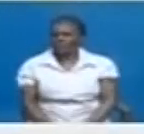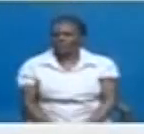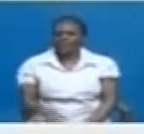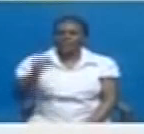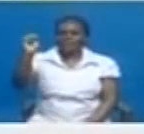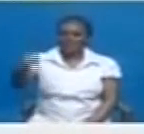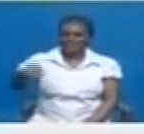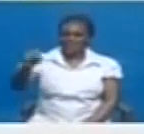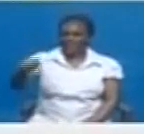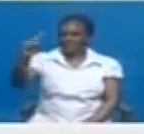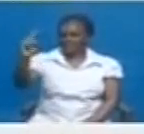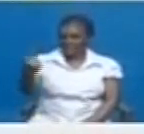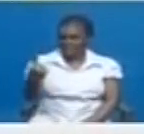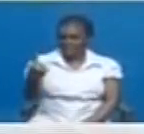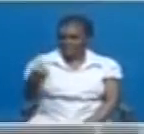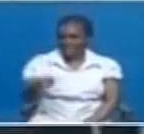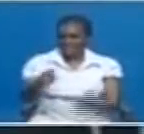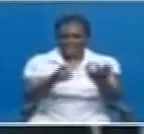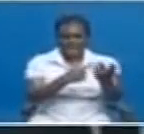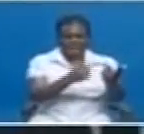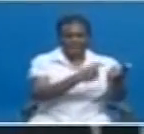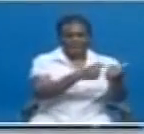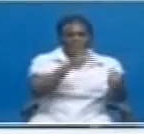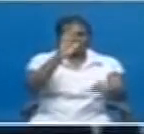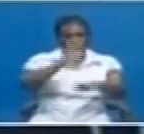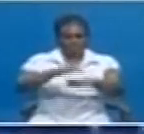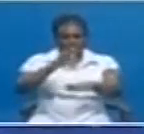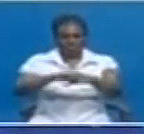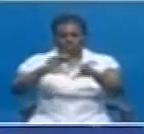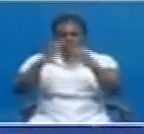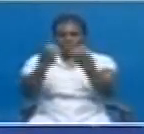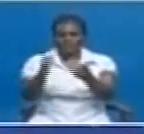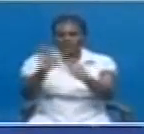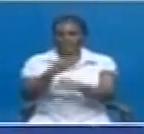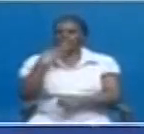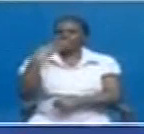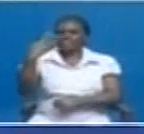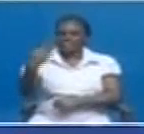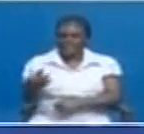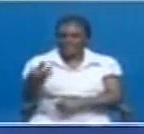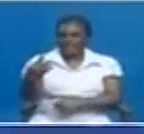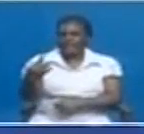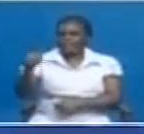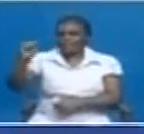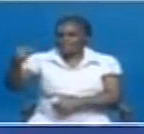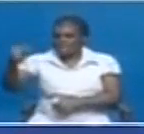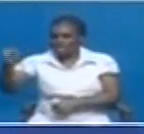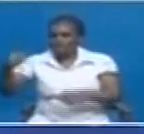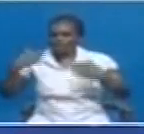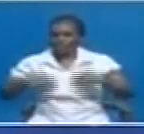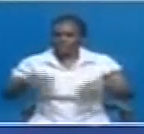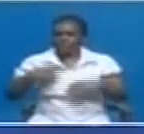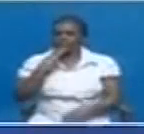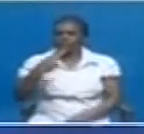Yes, Linda. First of all, Linda, the numbers are staggering. Worldwide, about 300 million people are living